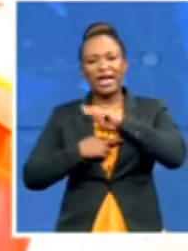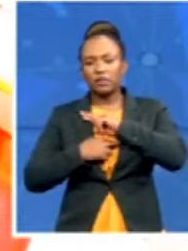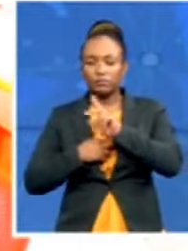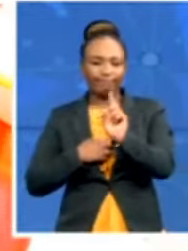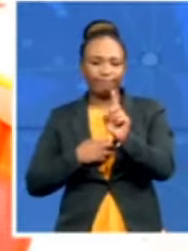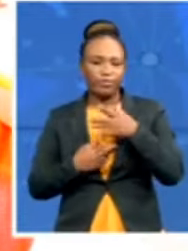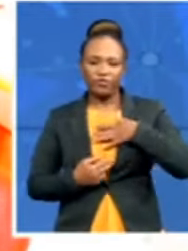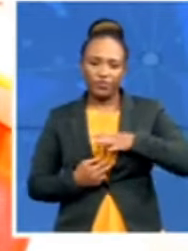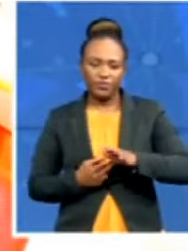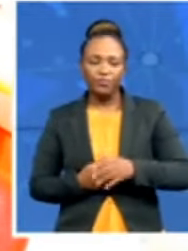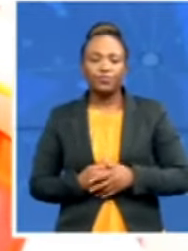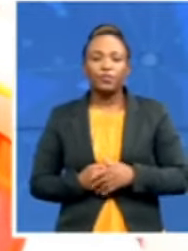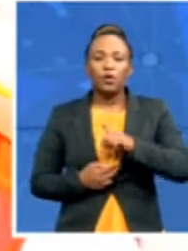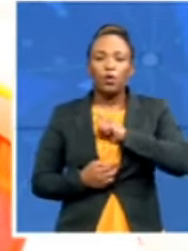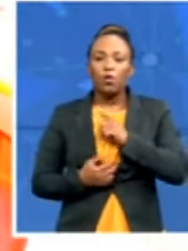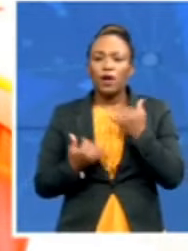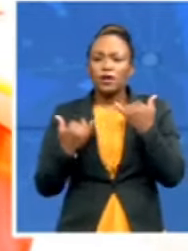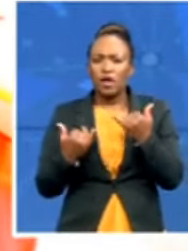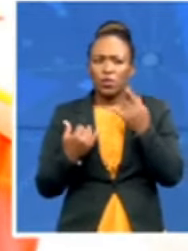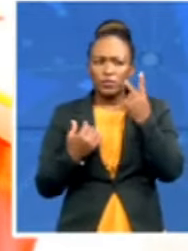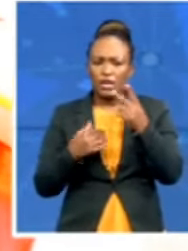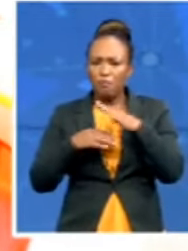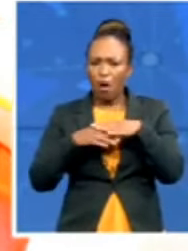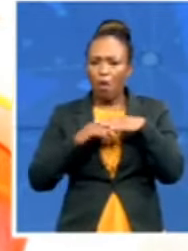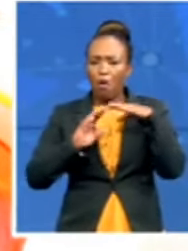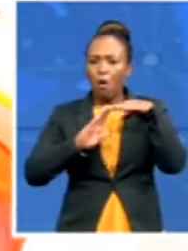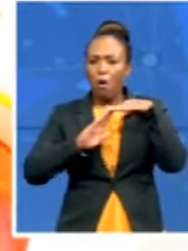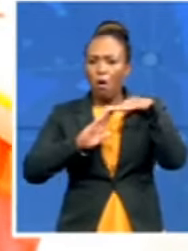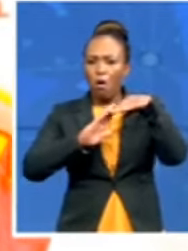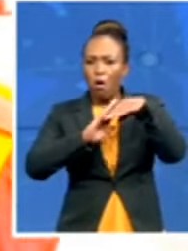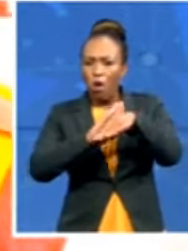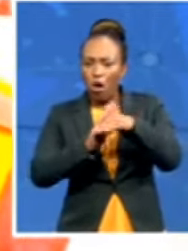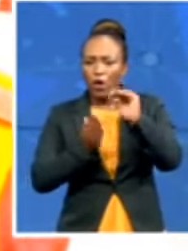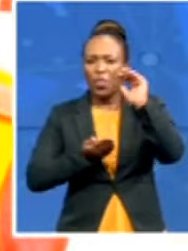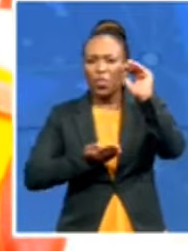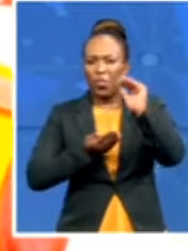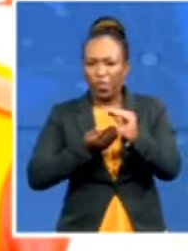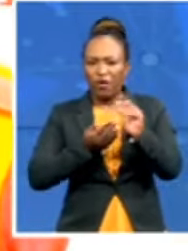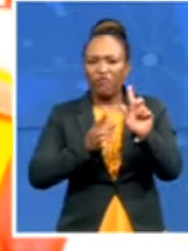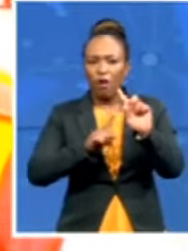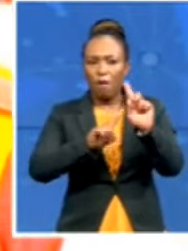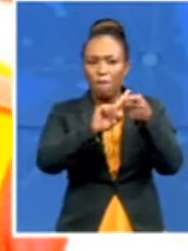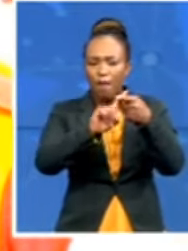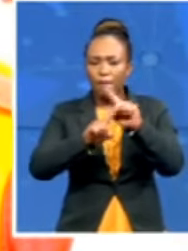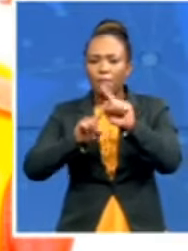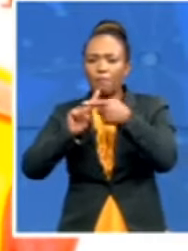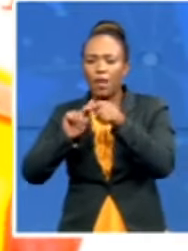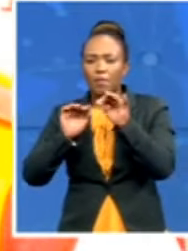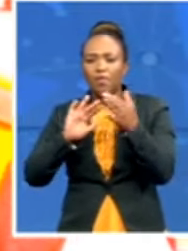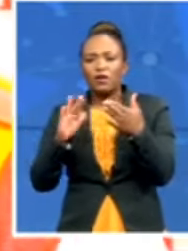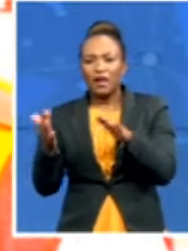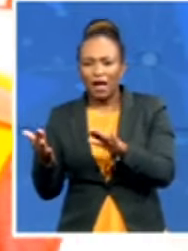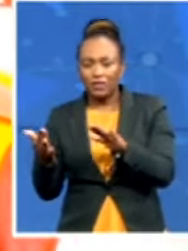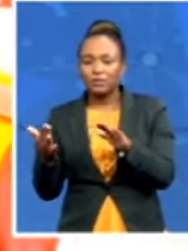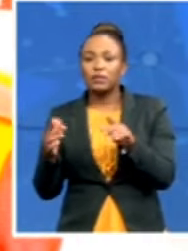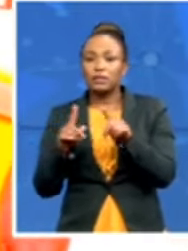downward trajectory in terms of crashes and fatalities. But this period becomes critical when people are leaving. That is why we also want to make sure that we sustain